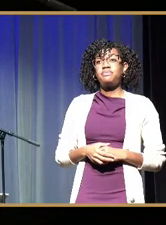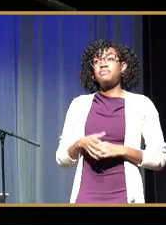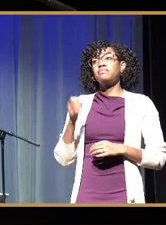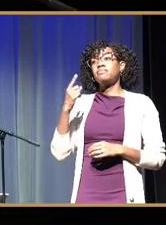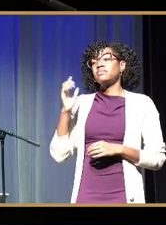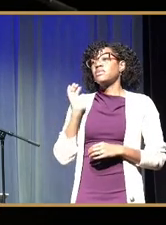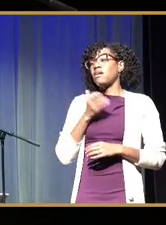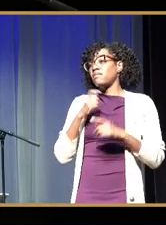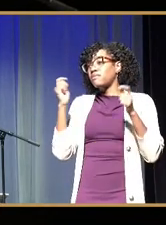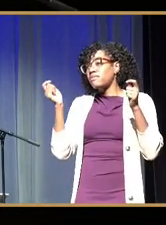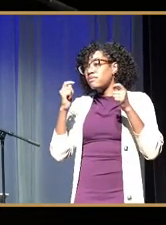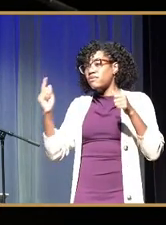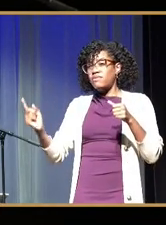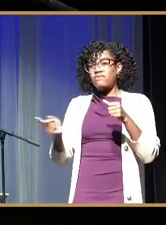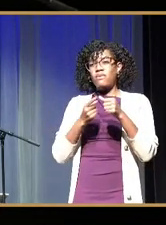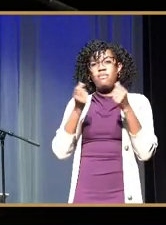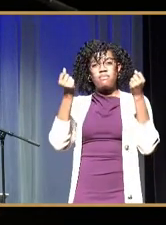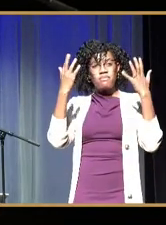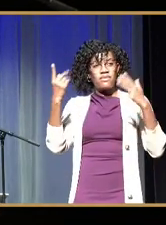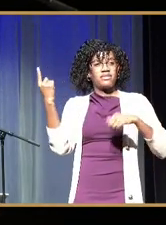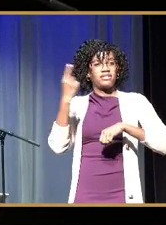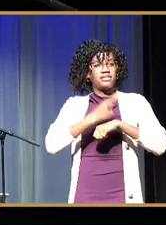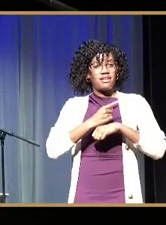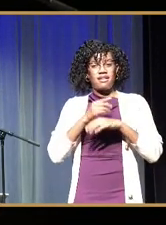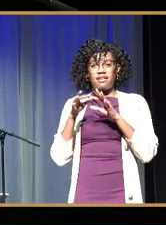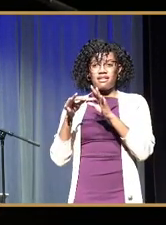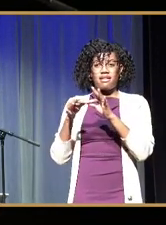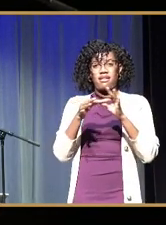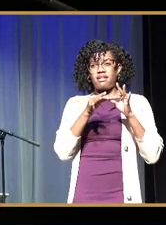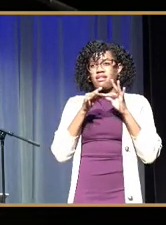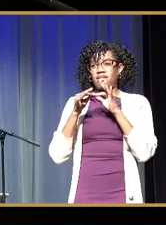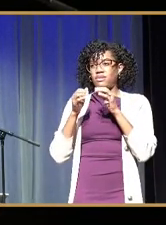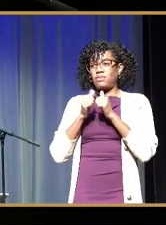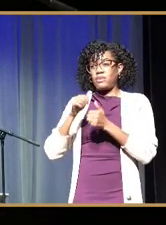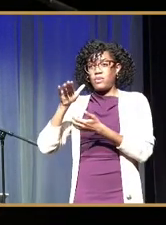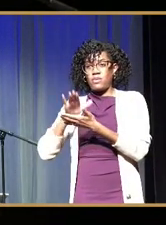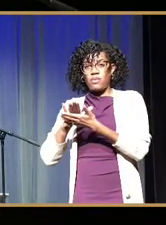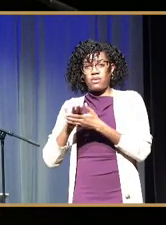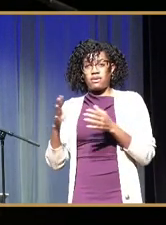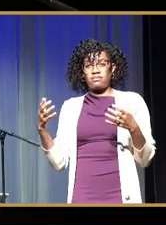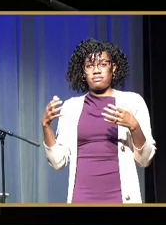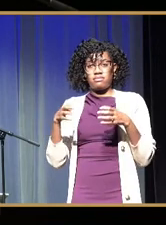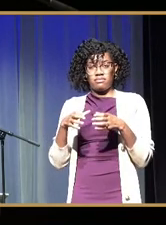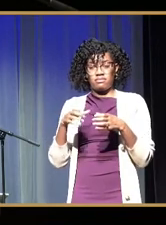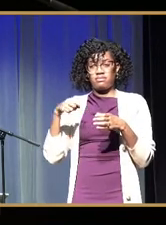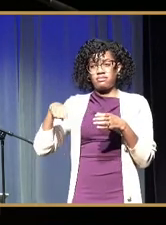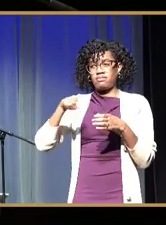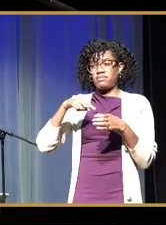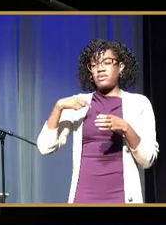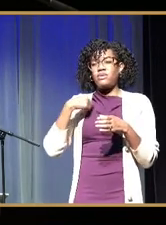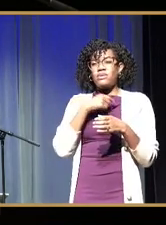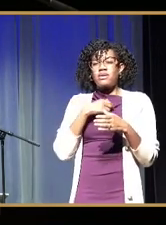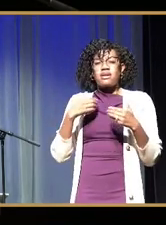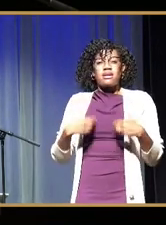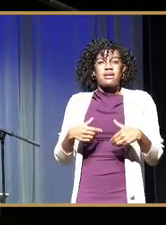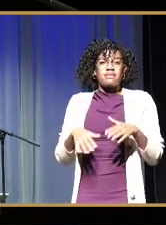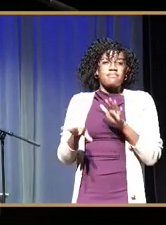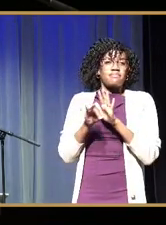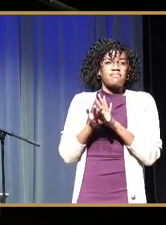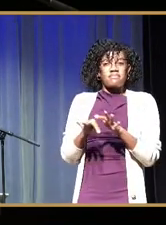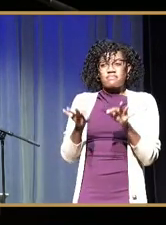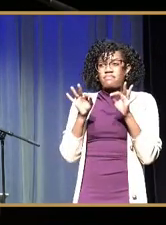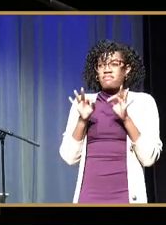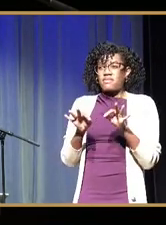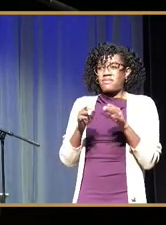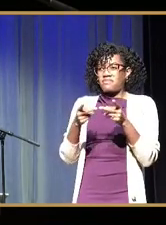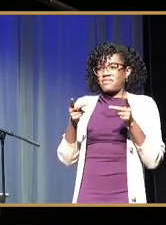our festival's first multi-day collaboration with a school, and we could not have picked a better one